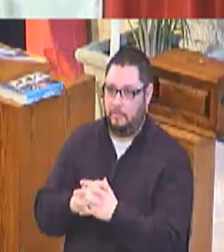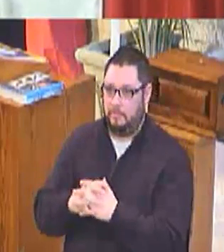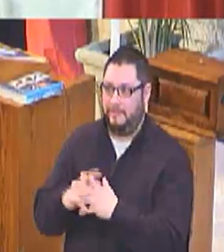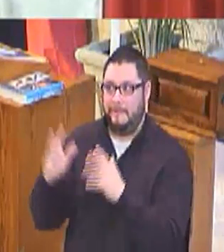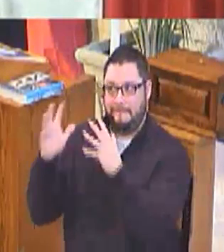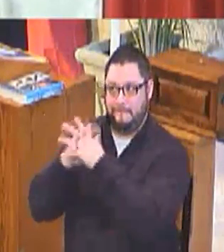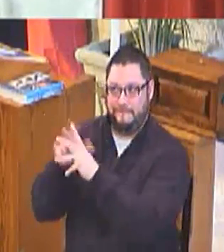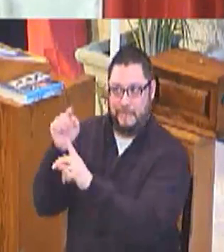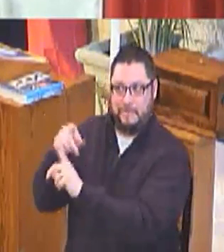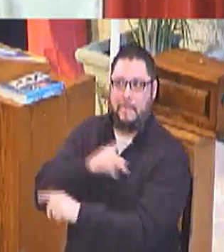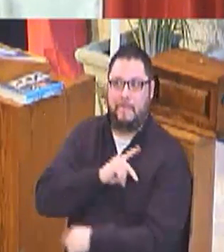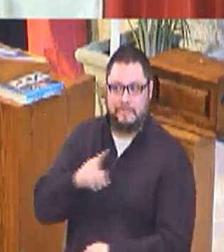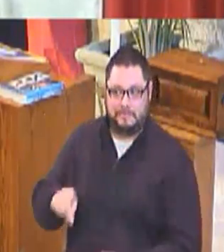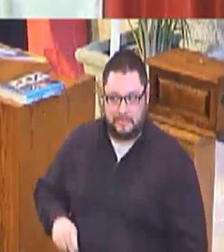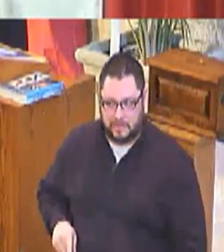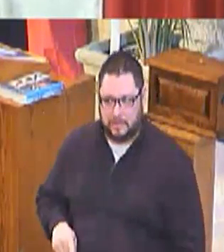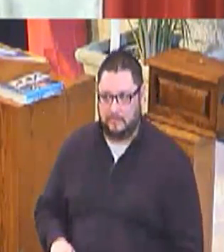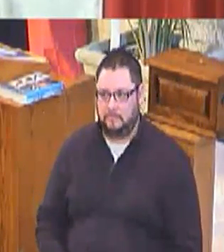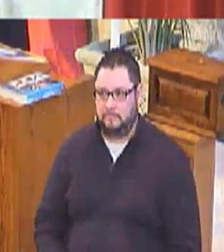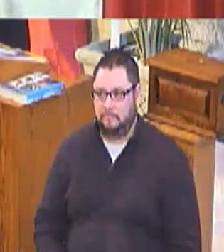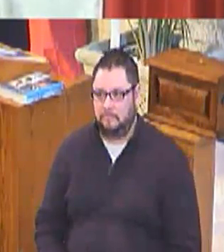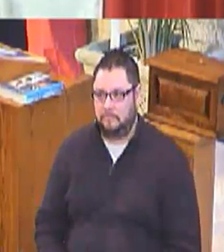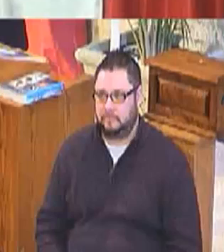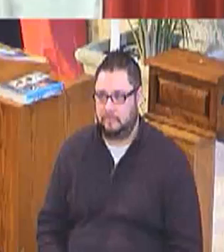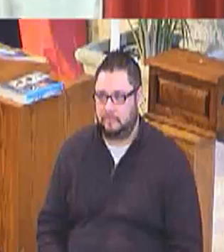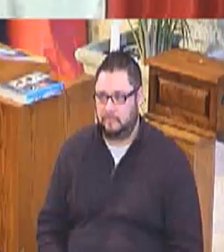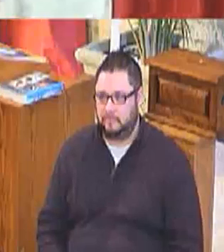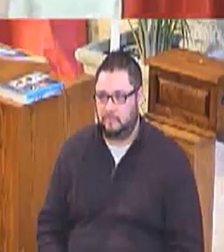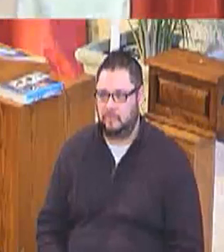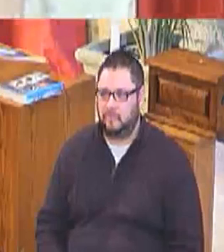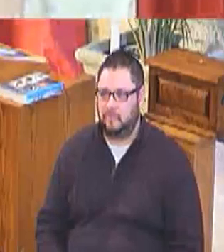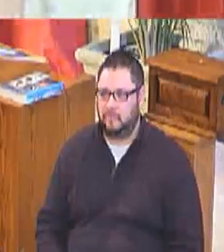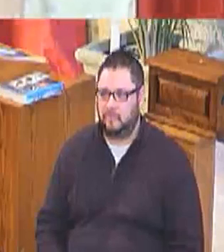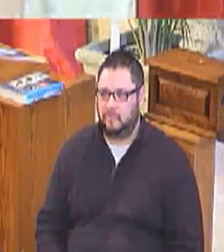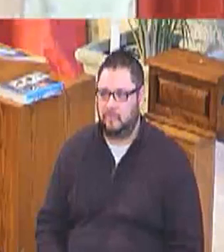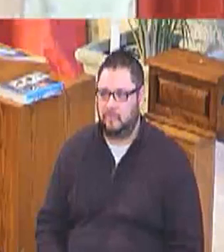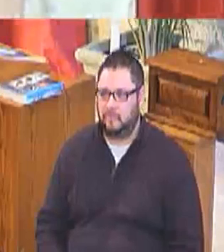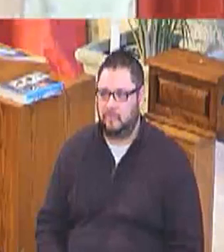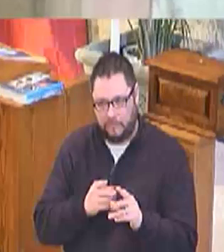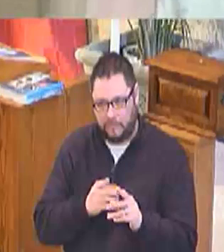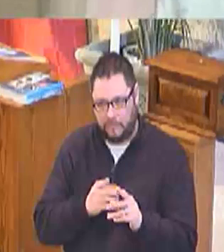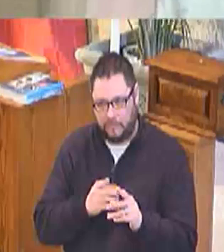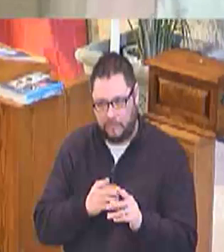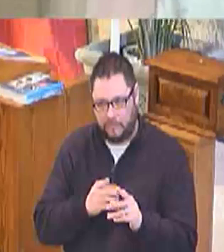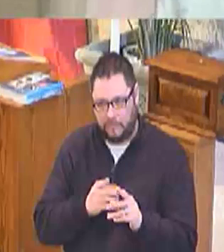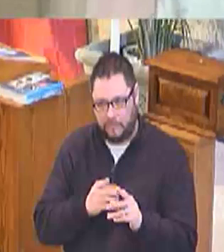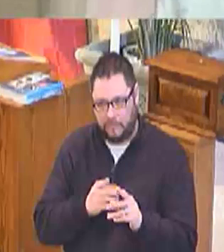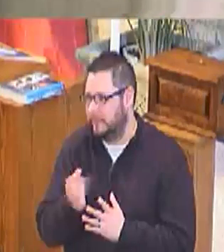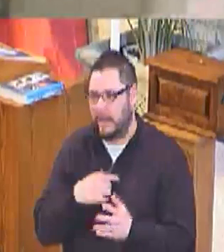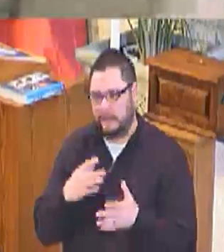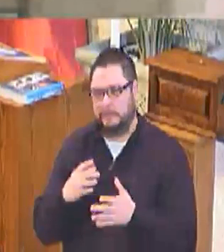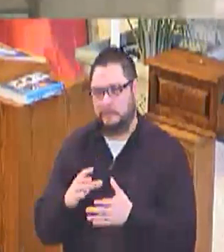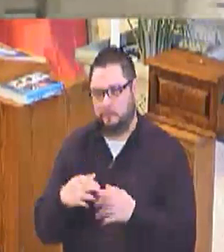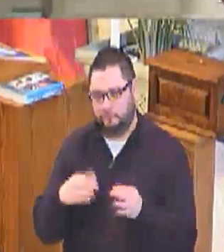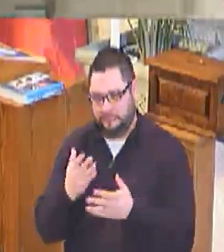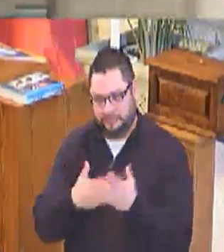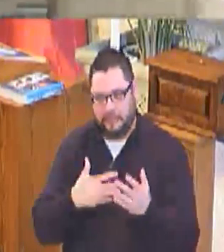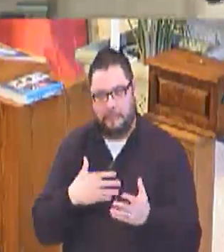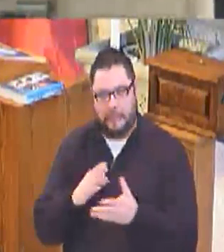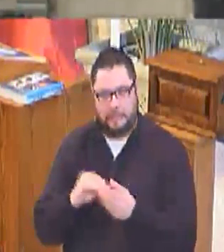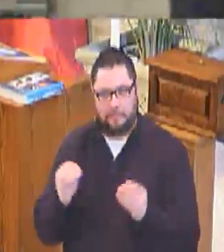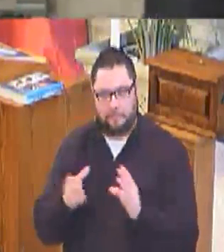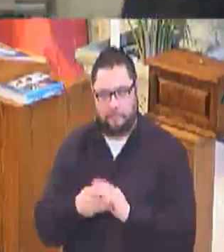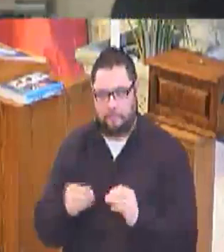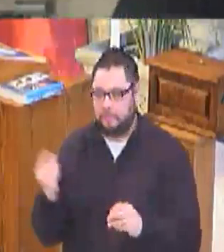Football was king. So you see, there's many ways, I'm sure, that, you know, I've described some of my stories, and